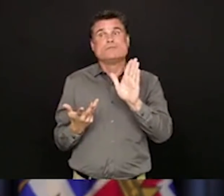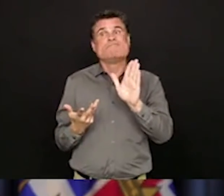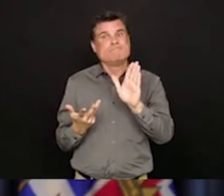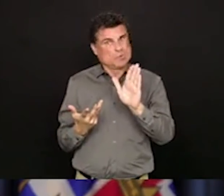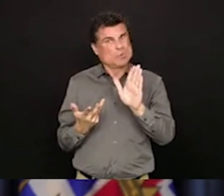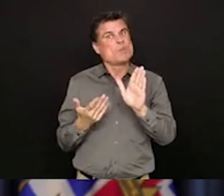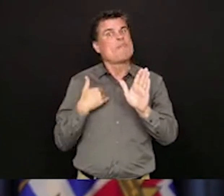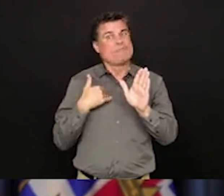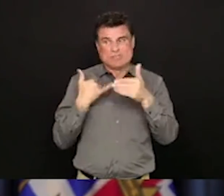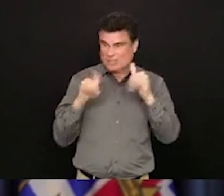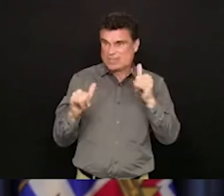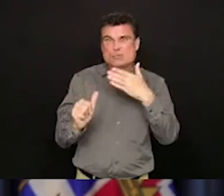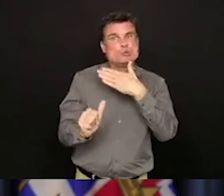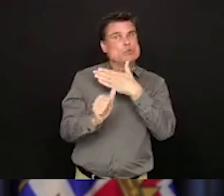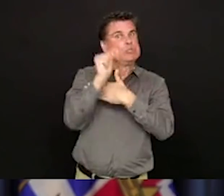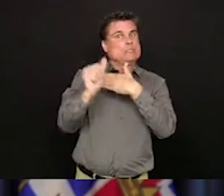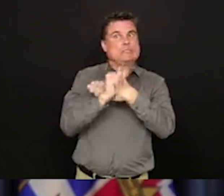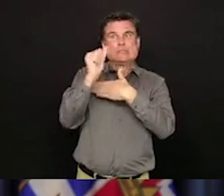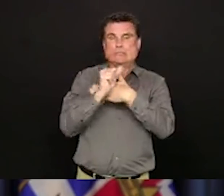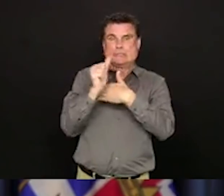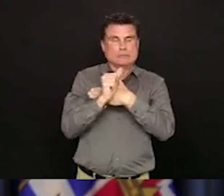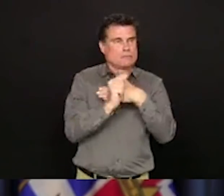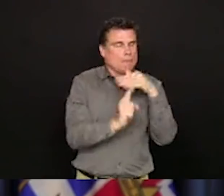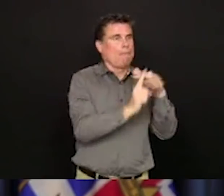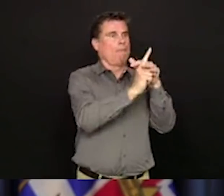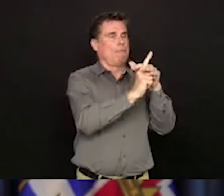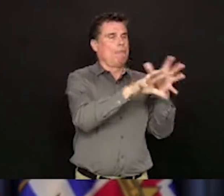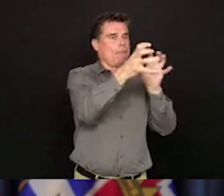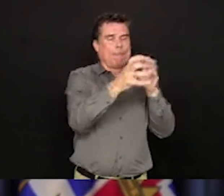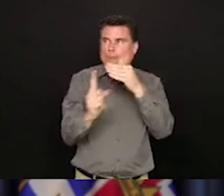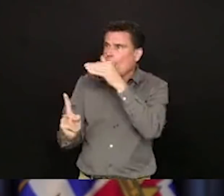to continue to do what we need to do, to be